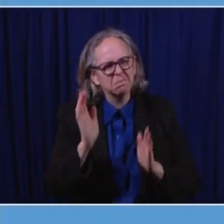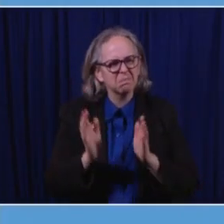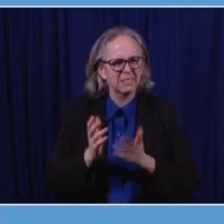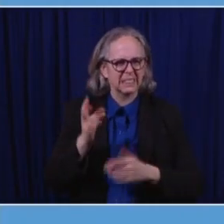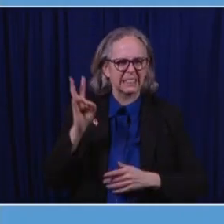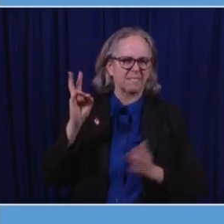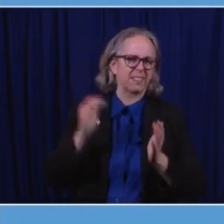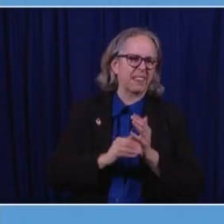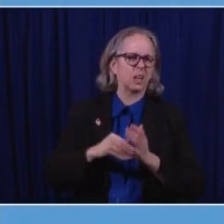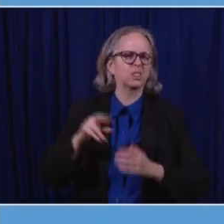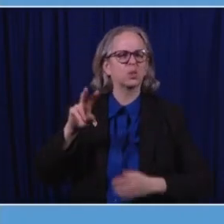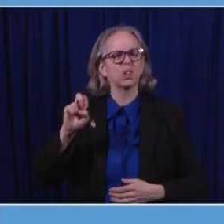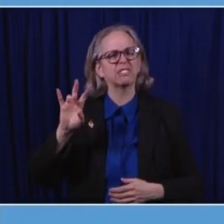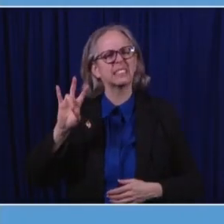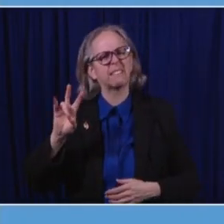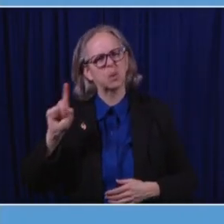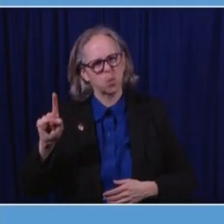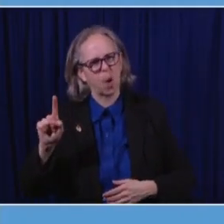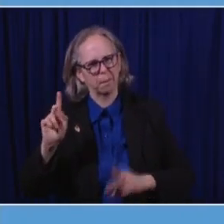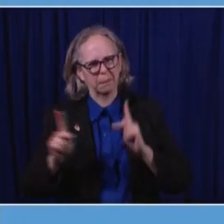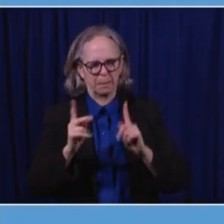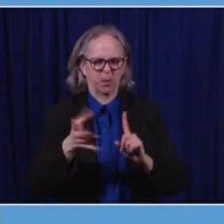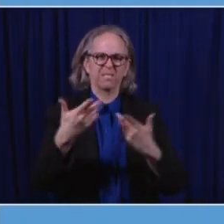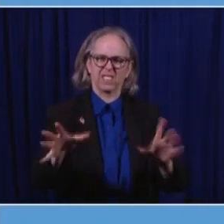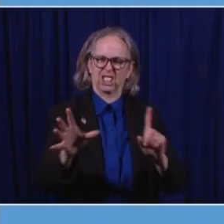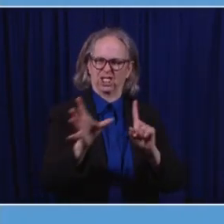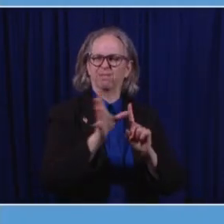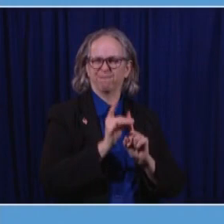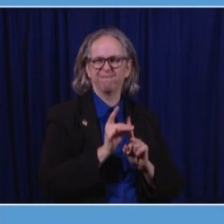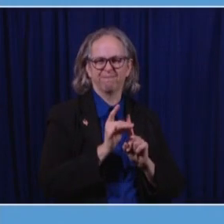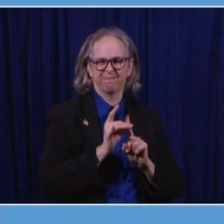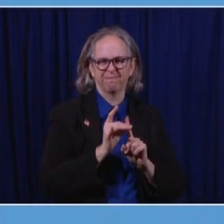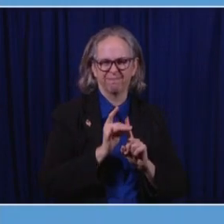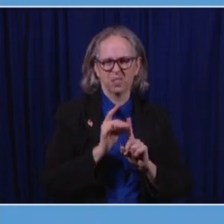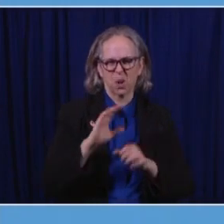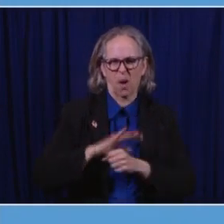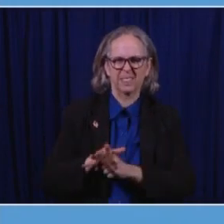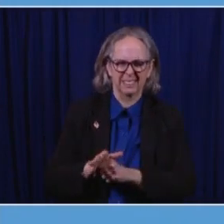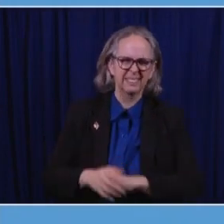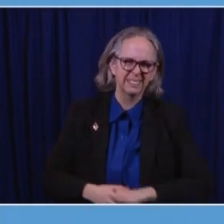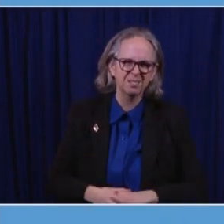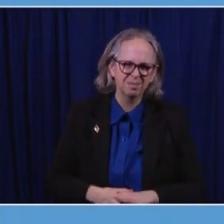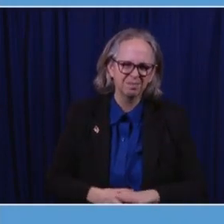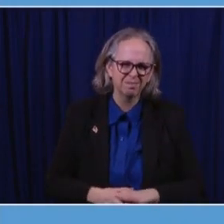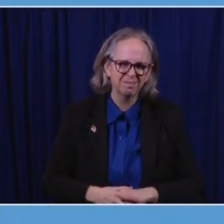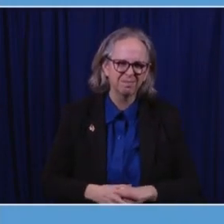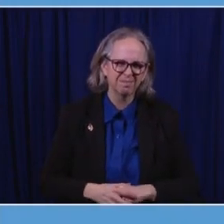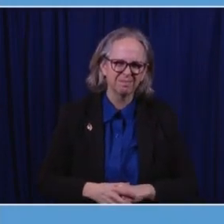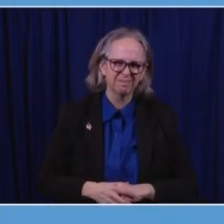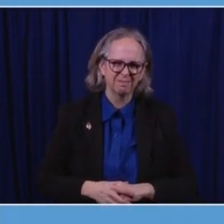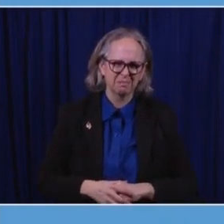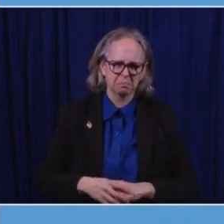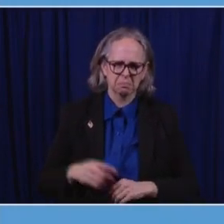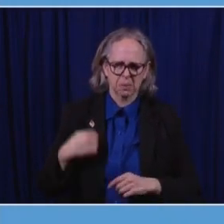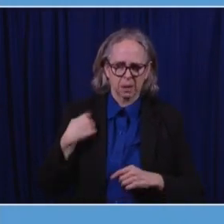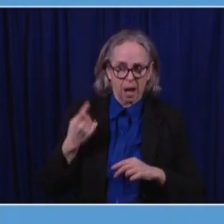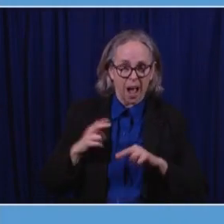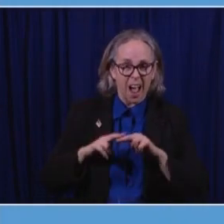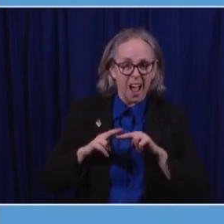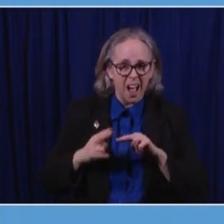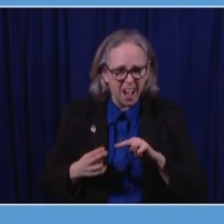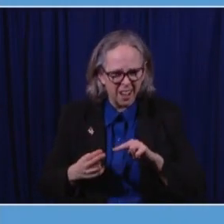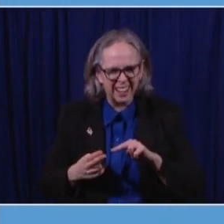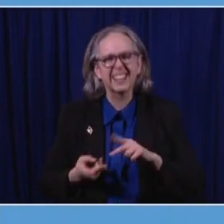7,271 cases. You can kind of see how it's been moving. It actually had been moving down for a few days, and now it's started